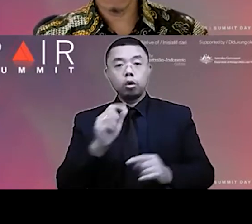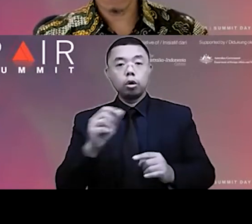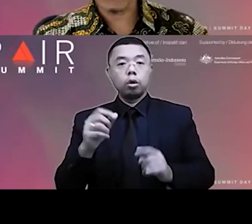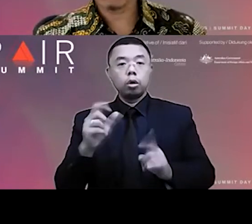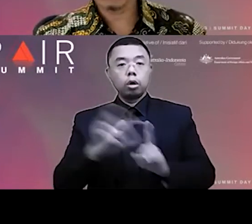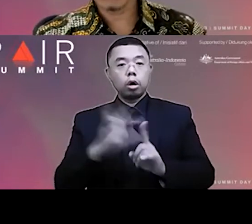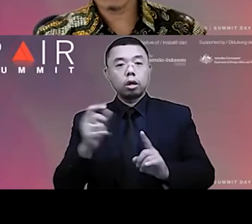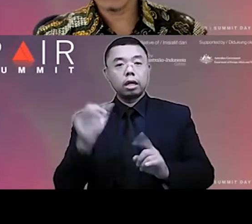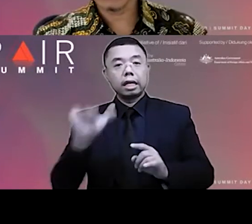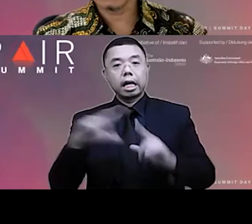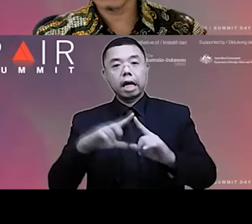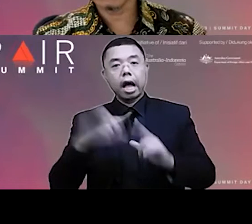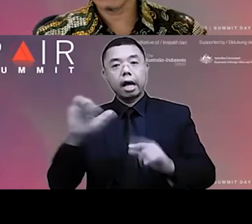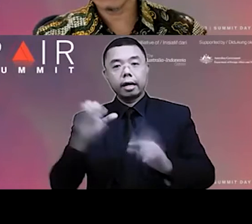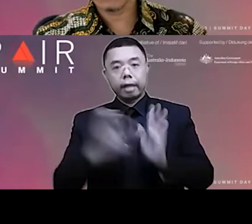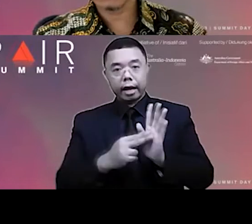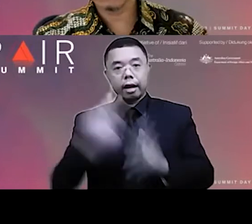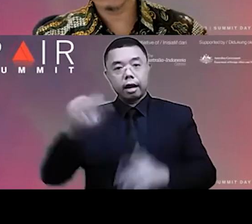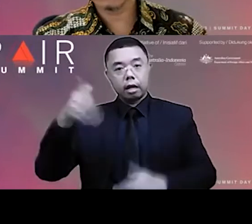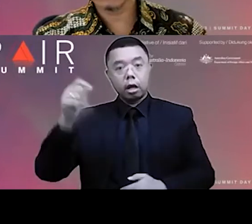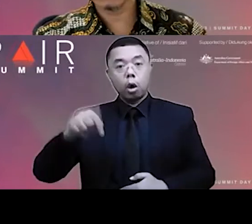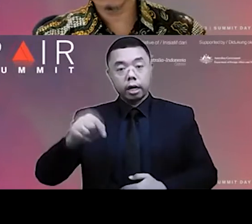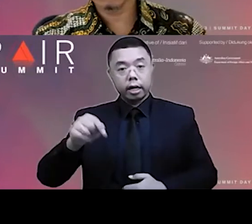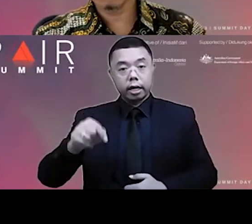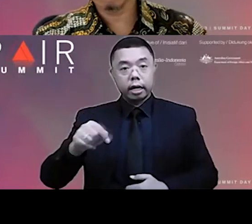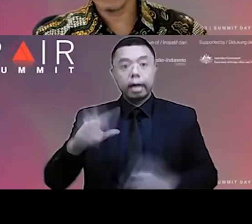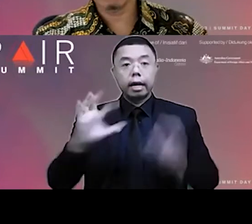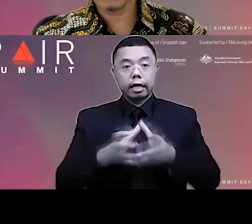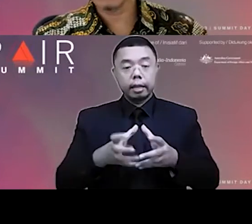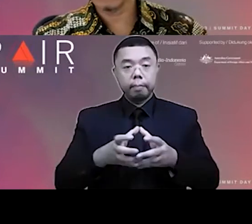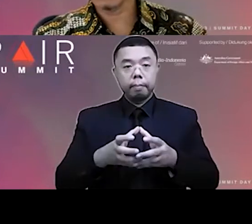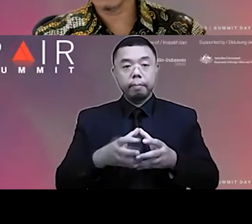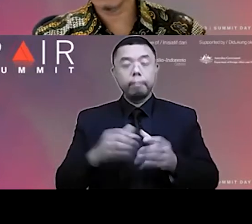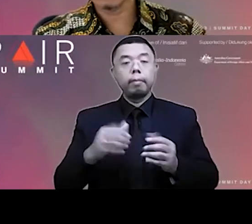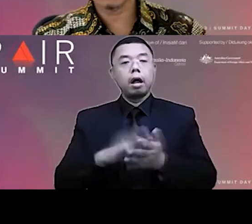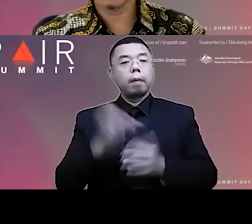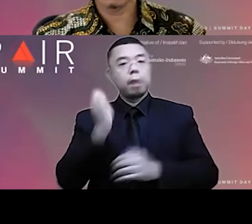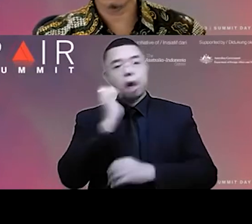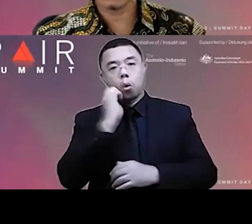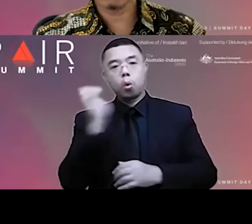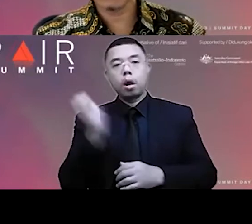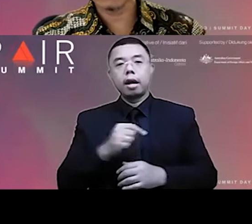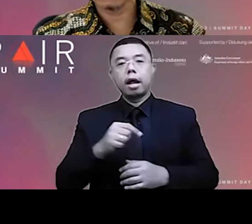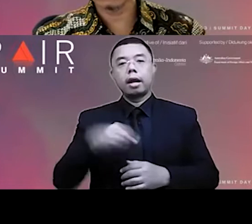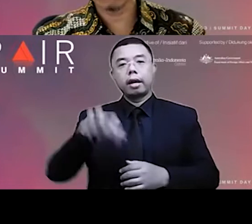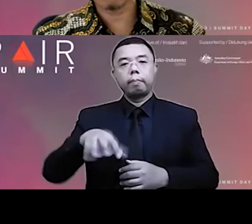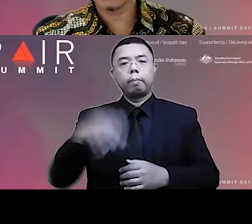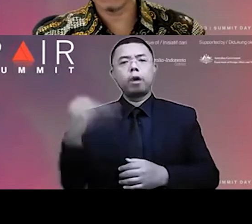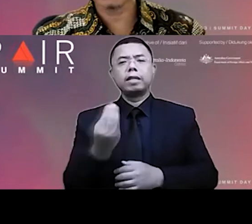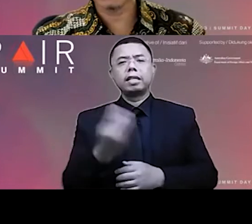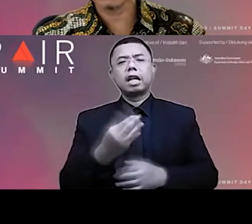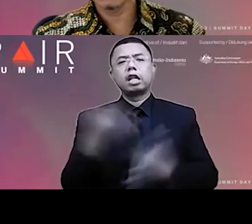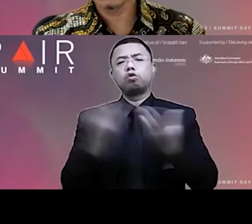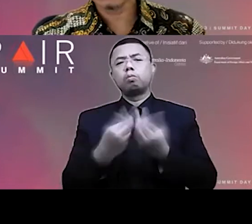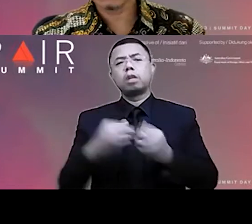the unemployment rate in the tourism sector is still very high because the tourism is still not opening